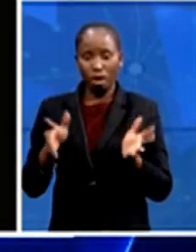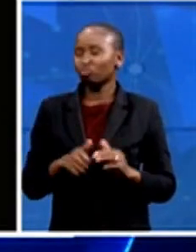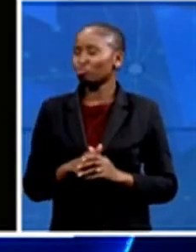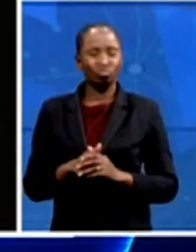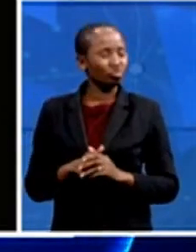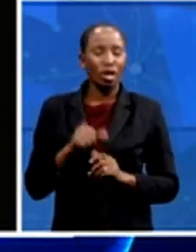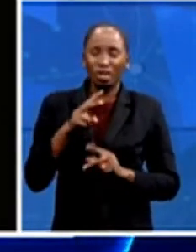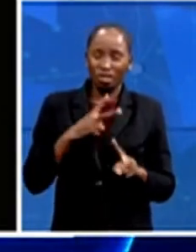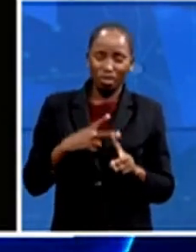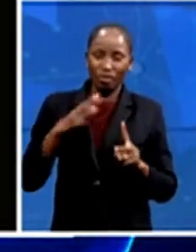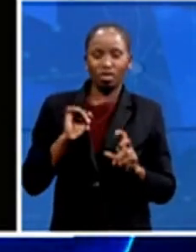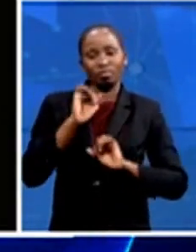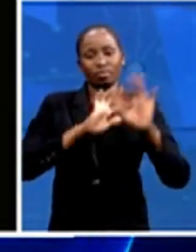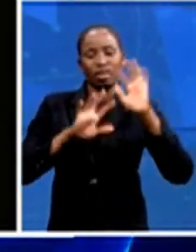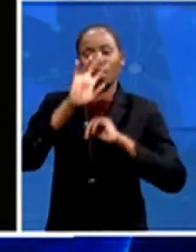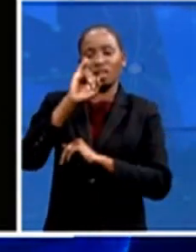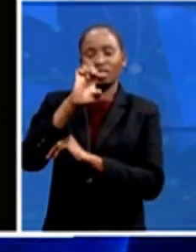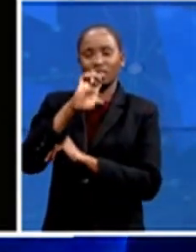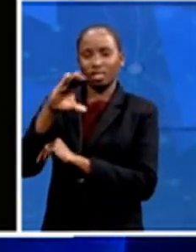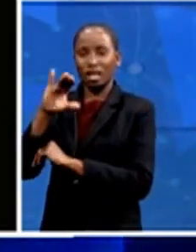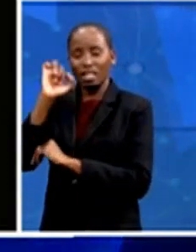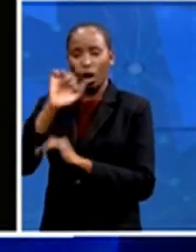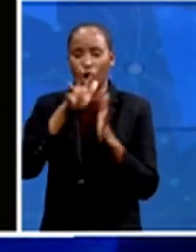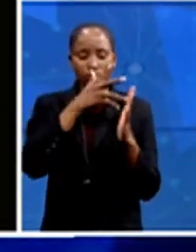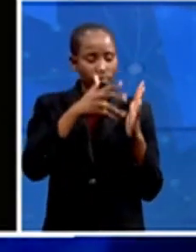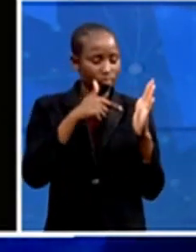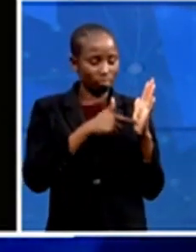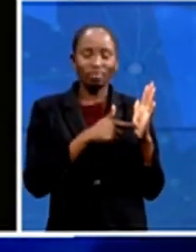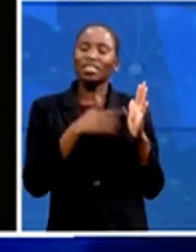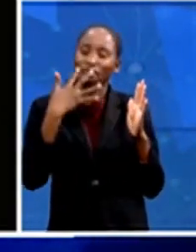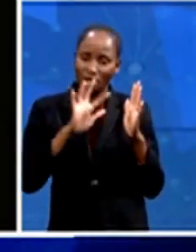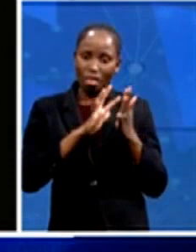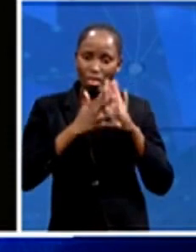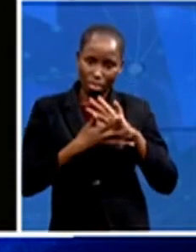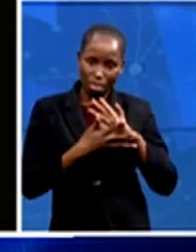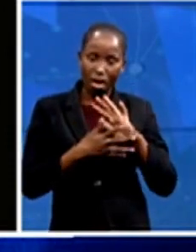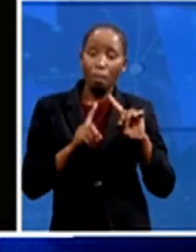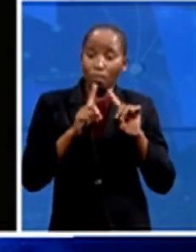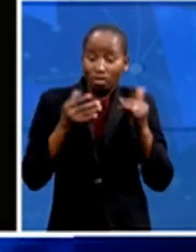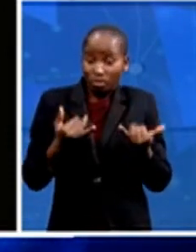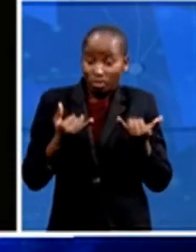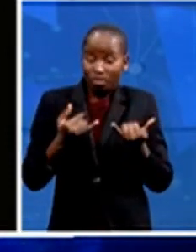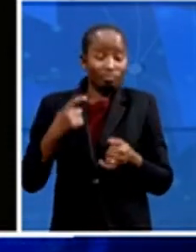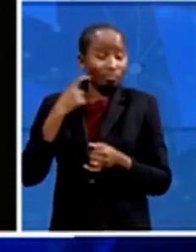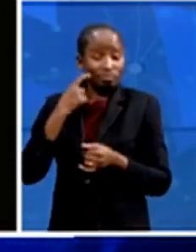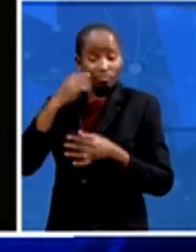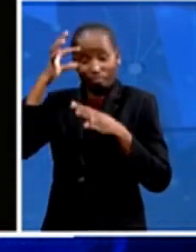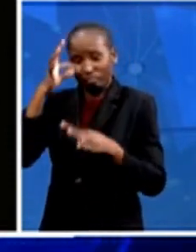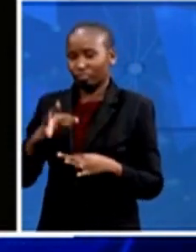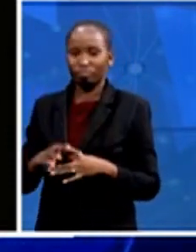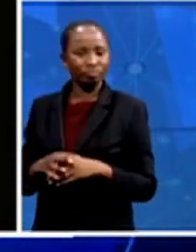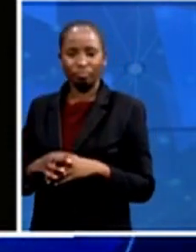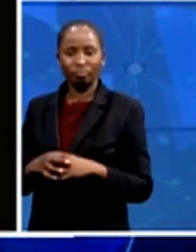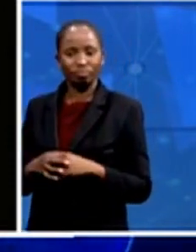So understanding that it wasn't an easy decision to make. And their application to the Constitutional Court actually really has to